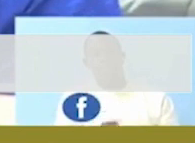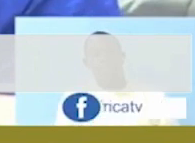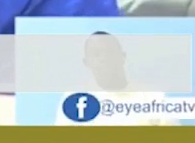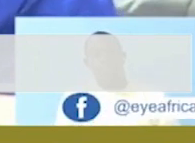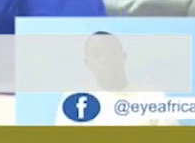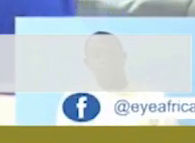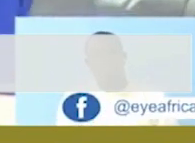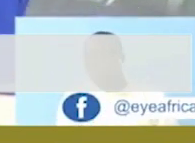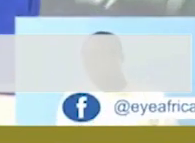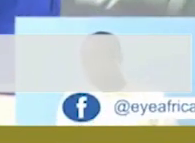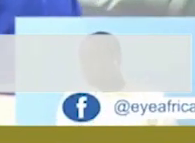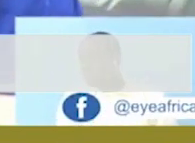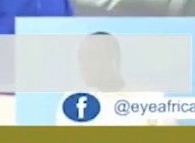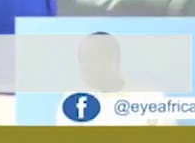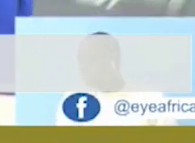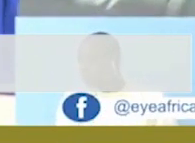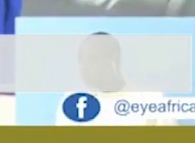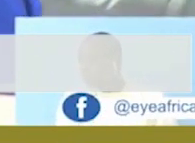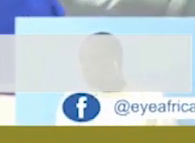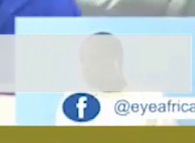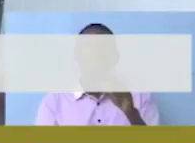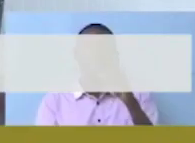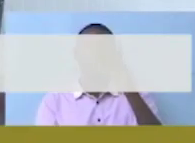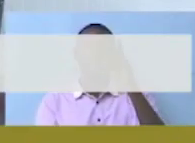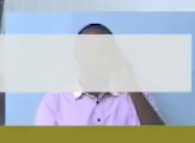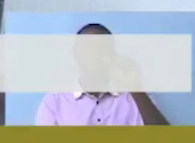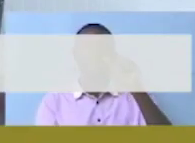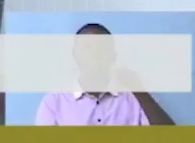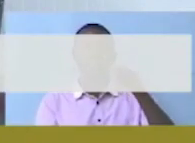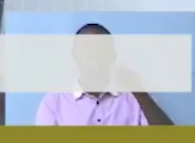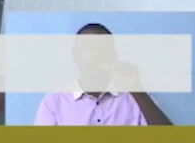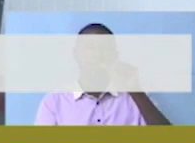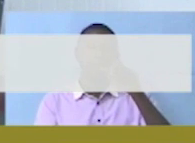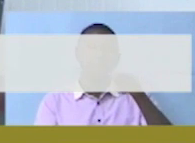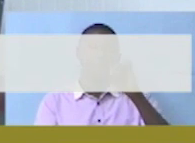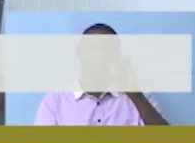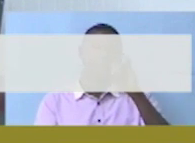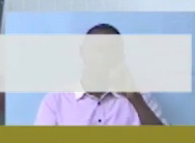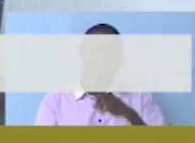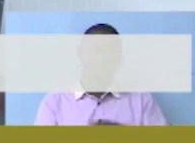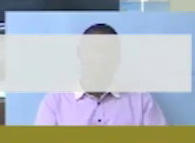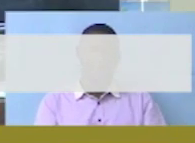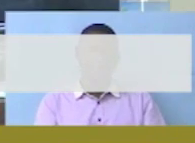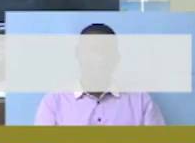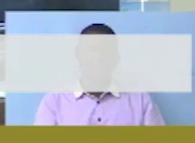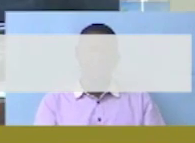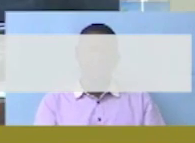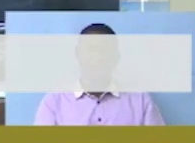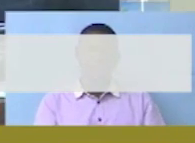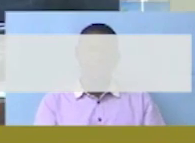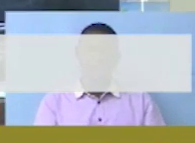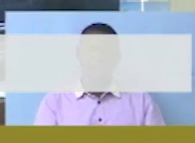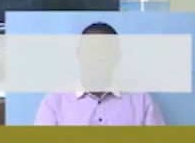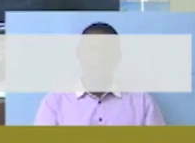day Balo was brought to the NIA. He denies torturing any of them, especially cutting Balo's breast nipple. During